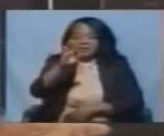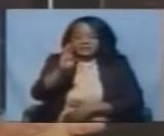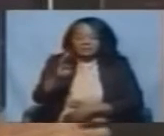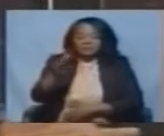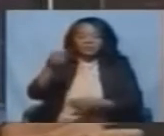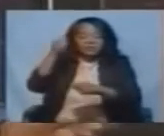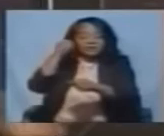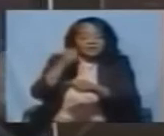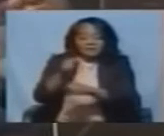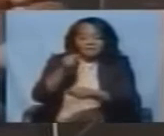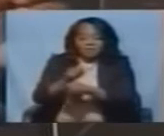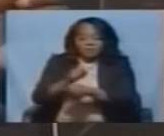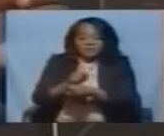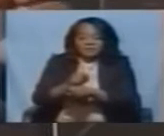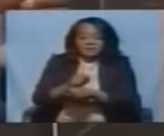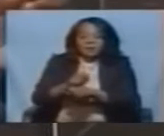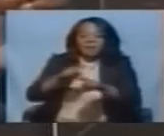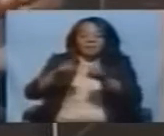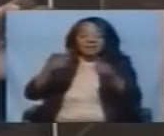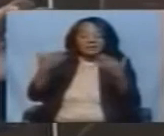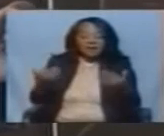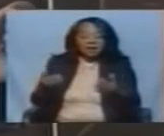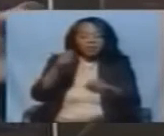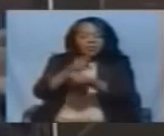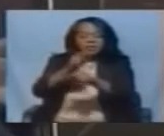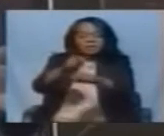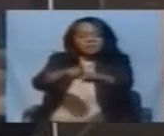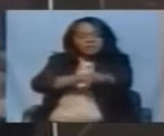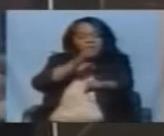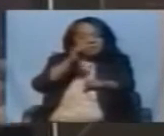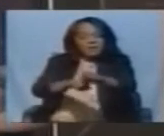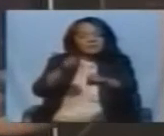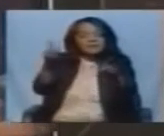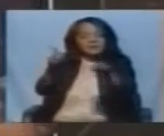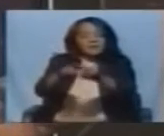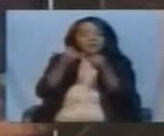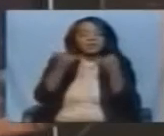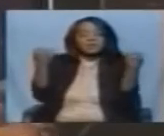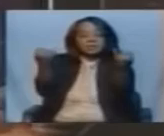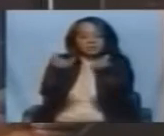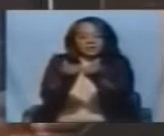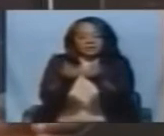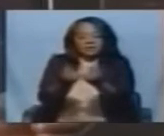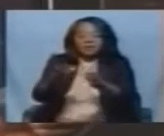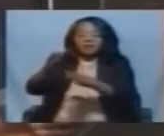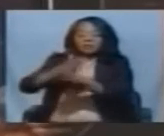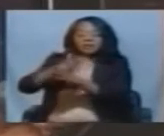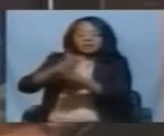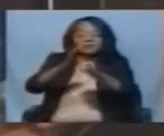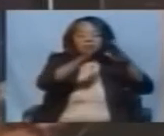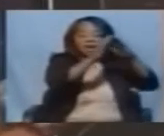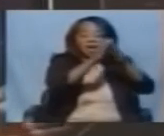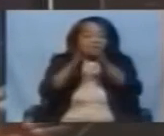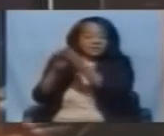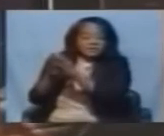and why you exist. But now, you have been for a long time warning institutions and business houses and employers against